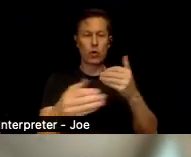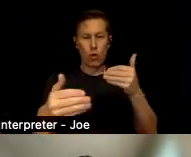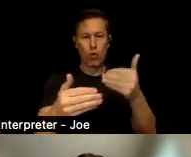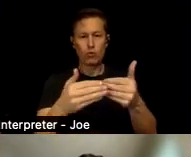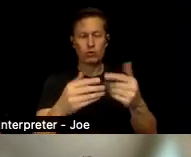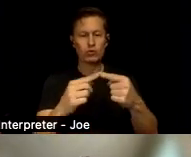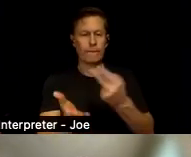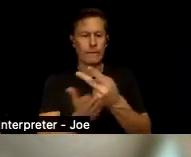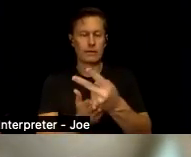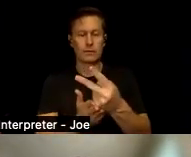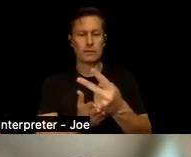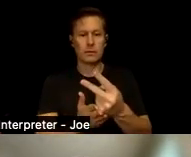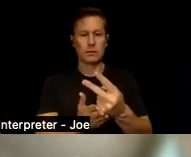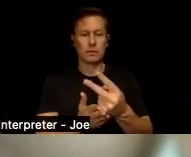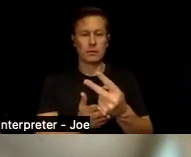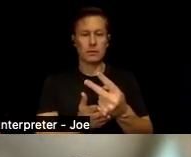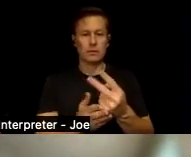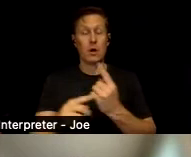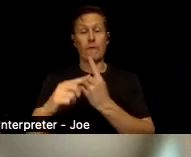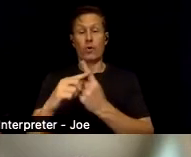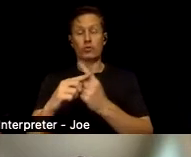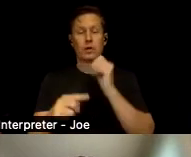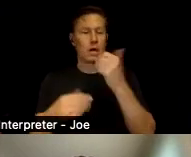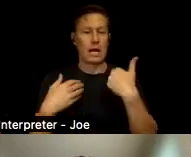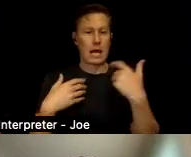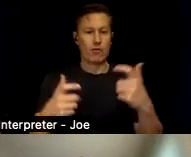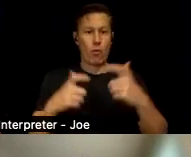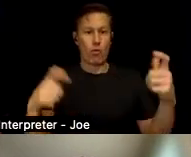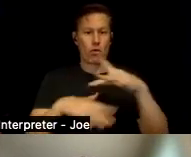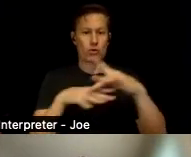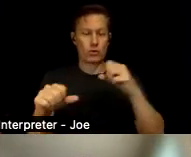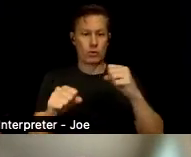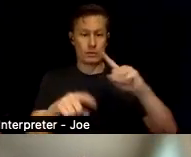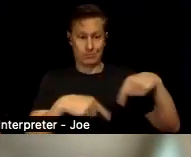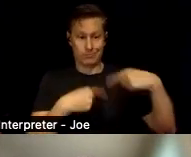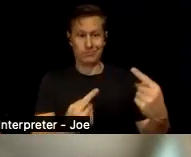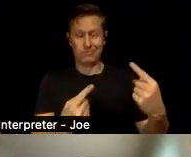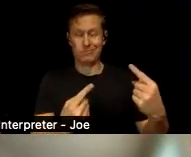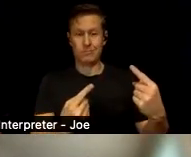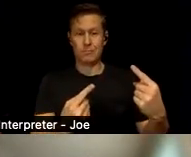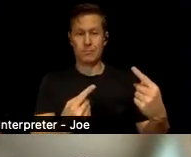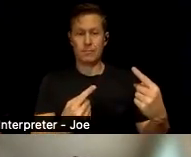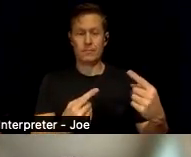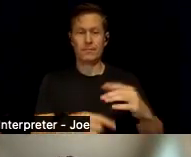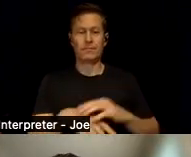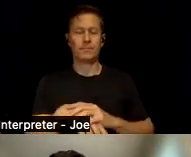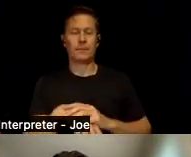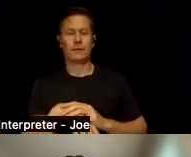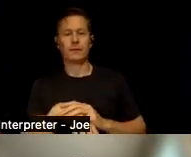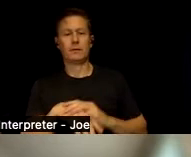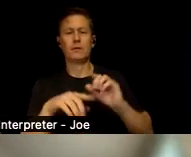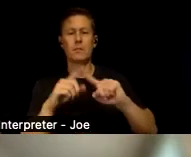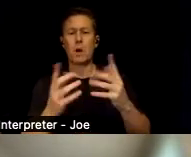Fortunately, no large earthquake has happened on the San Andreas Fault in the intervening decades. But we would like